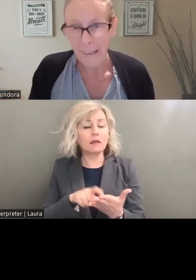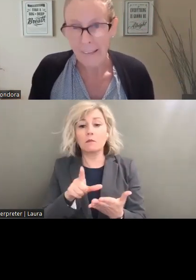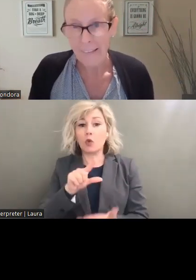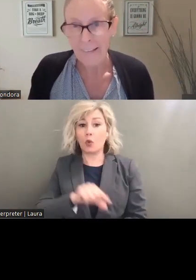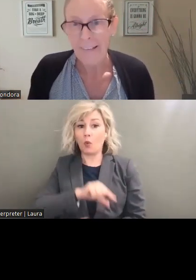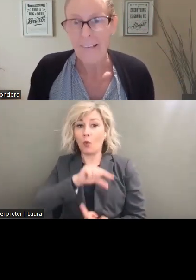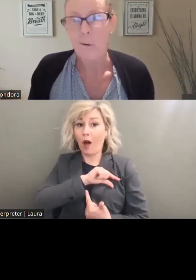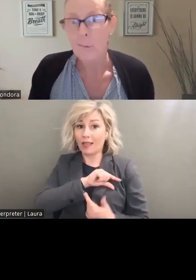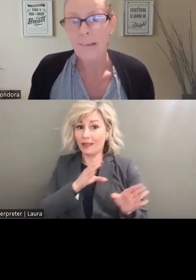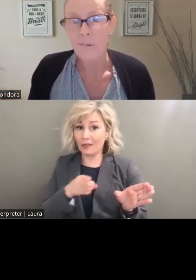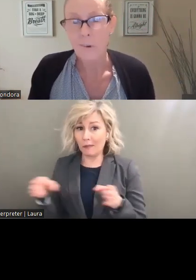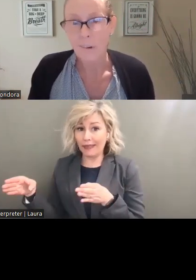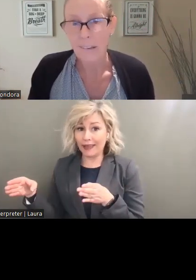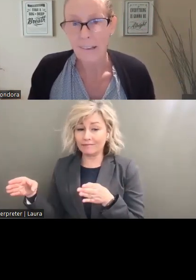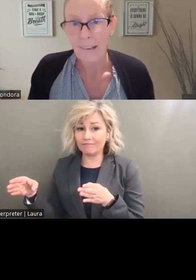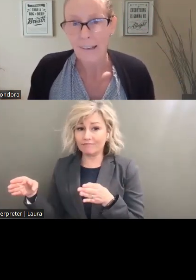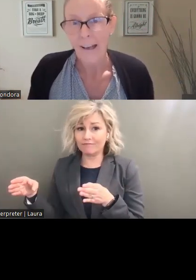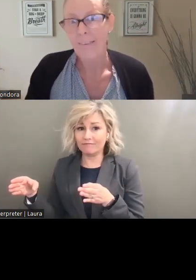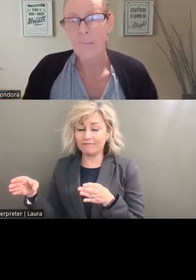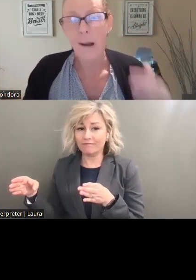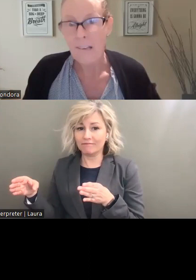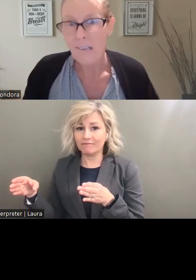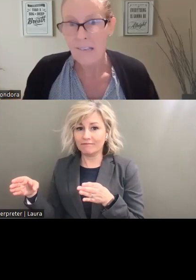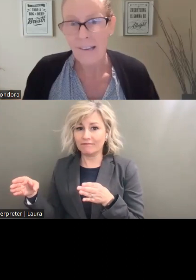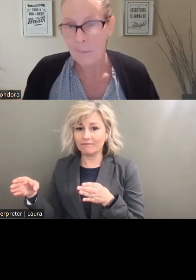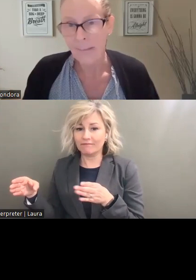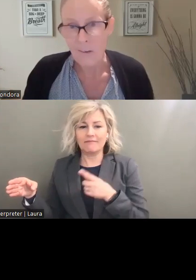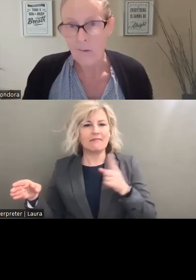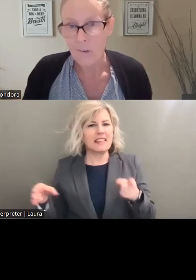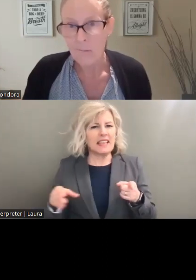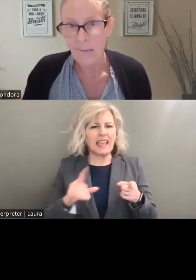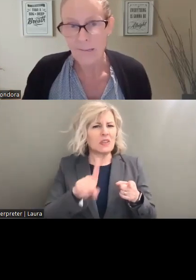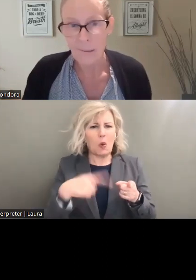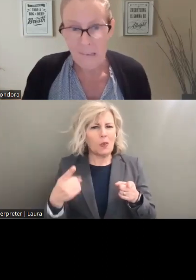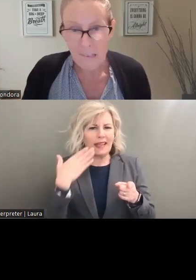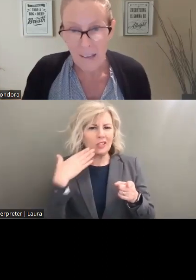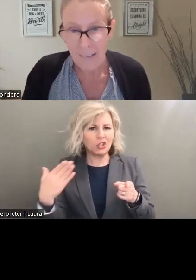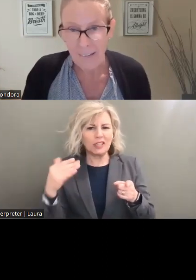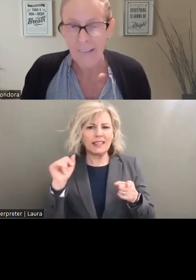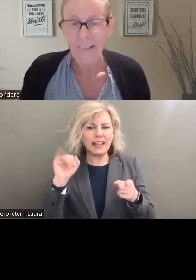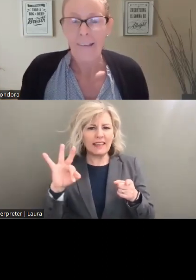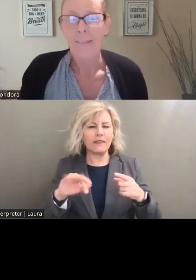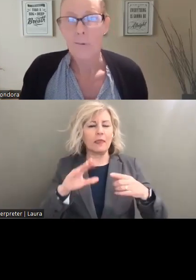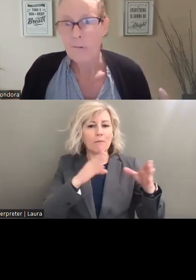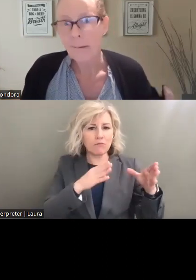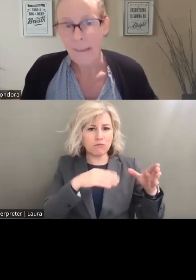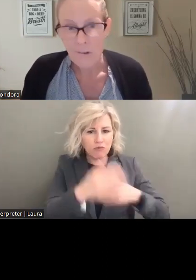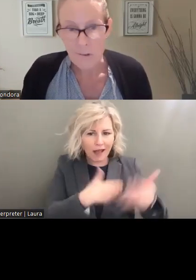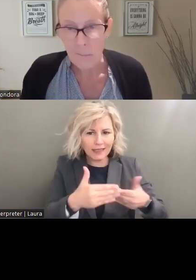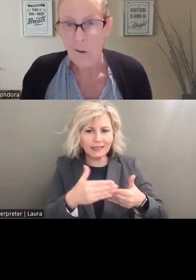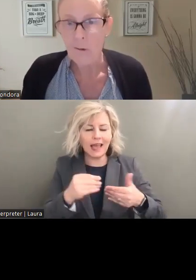of the plan is only as good as the process and the relationships that it's based on. And